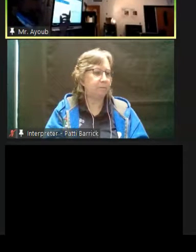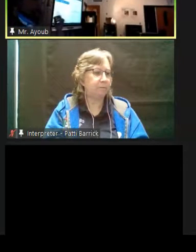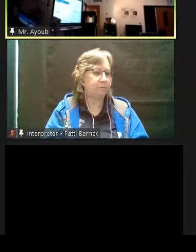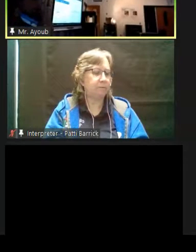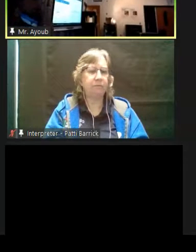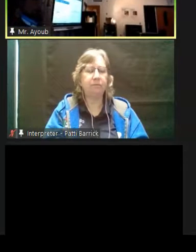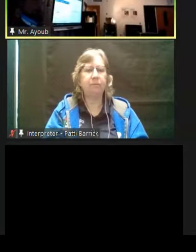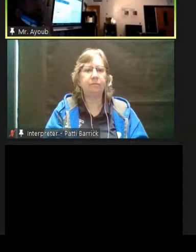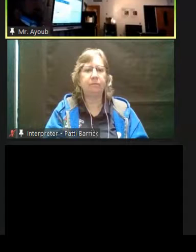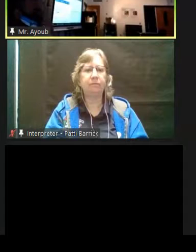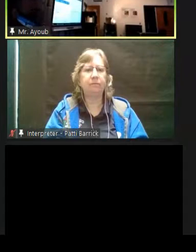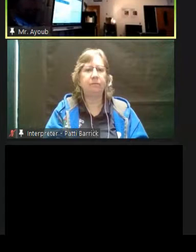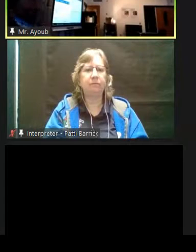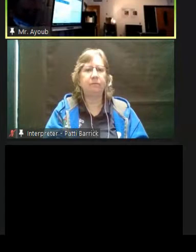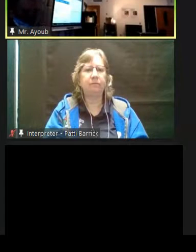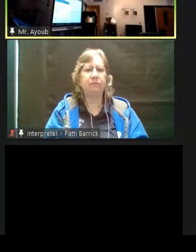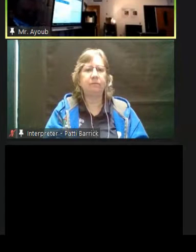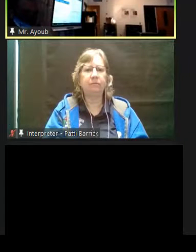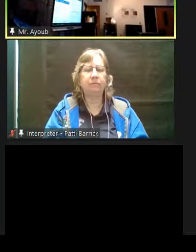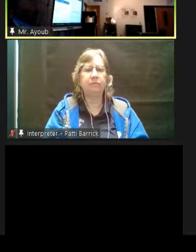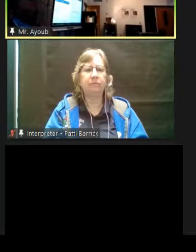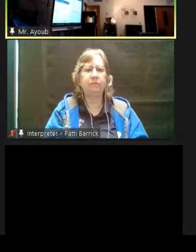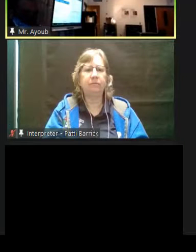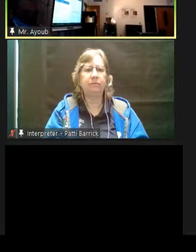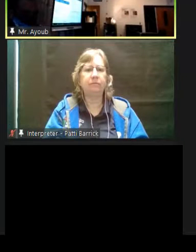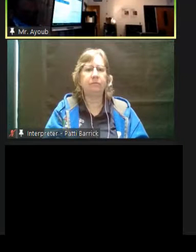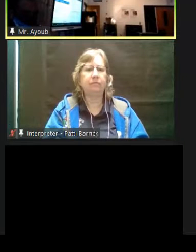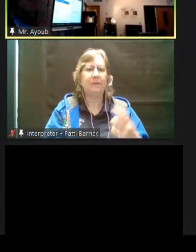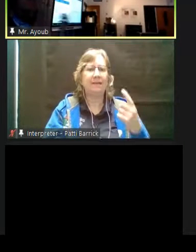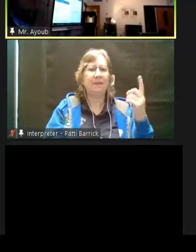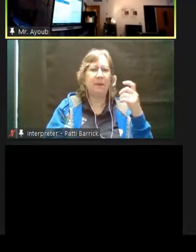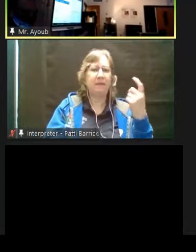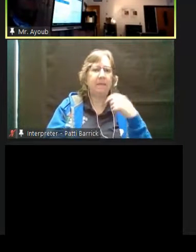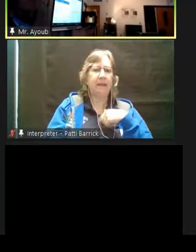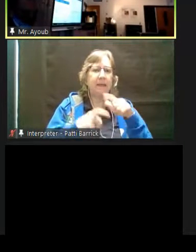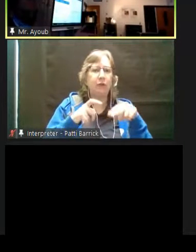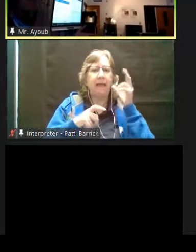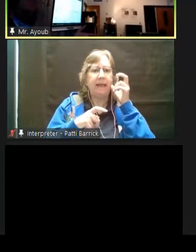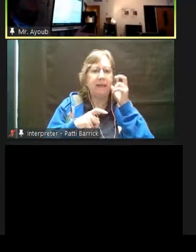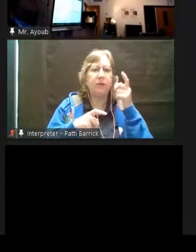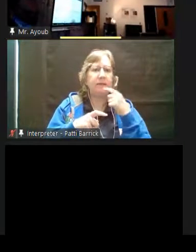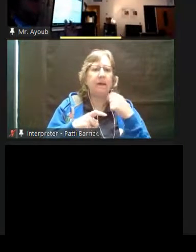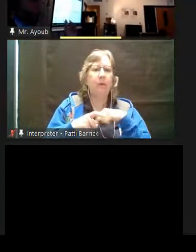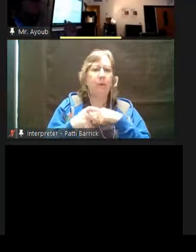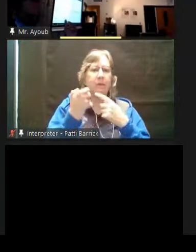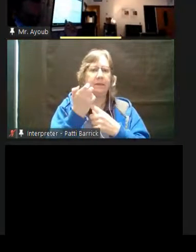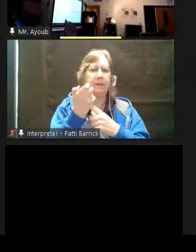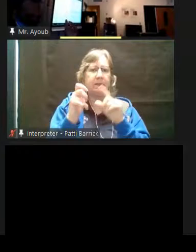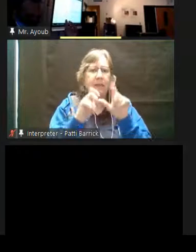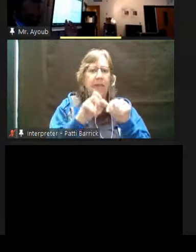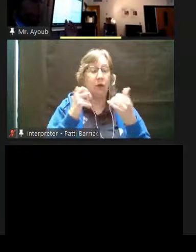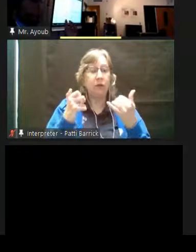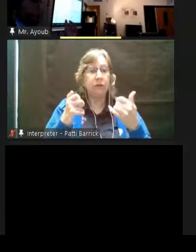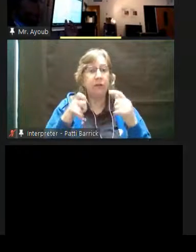We'll talk about that later on. I like where you're going. All right, so I'll give you guys a moment to kind of play around with